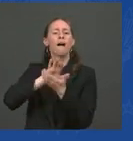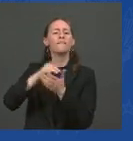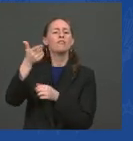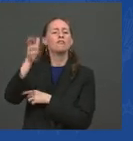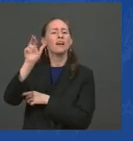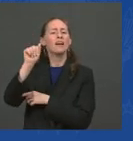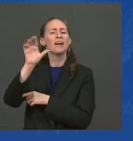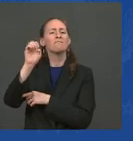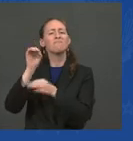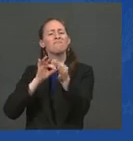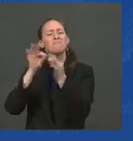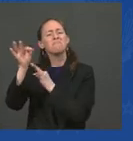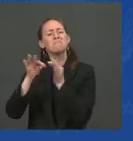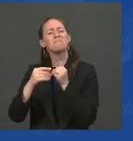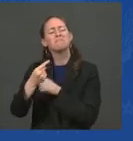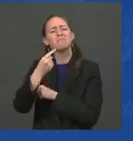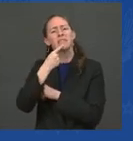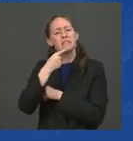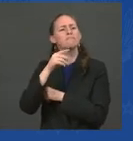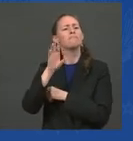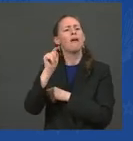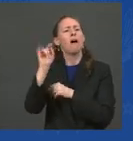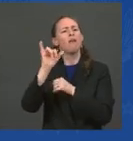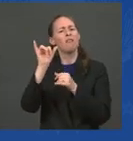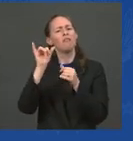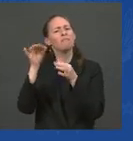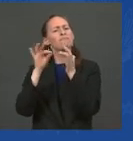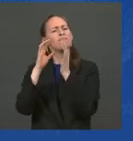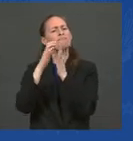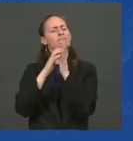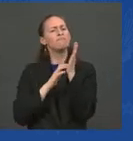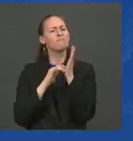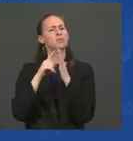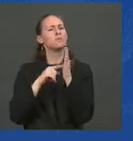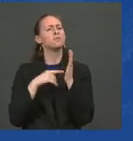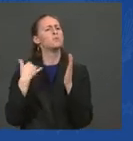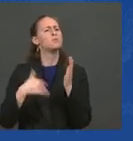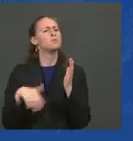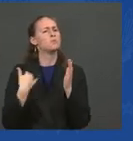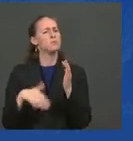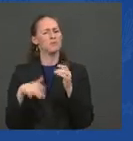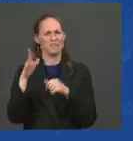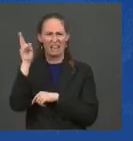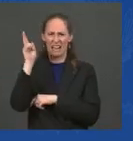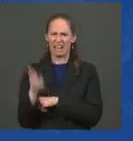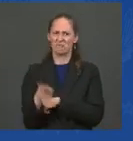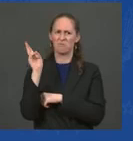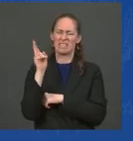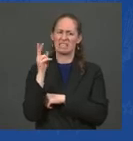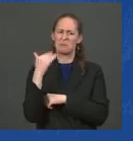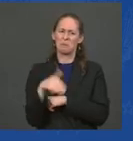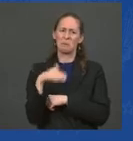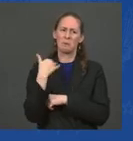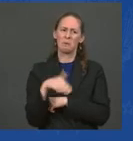but recognizing the momentous weight of history that rested on his shoulders.